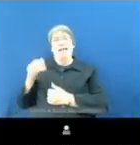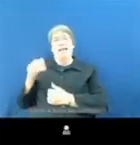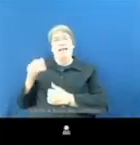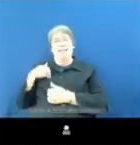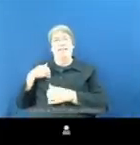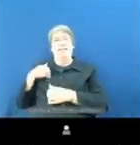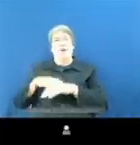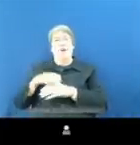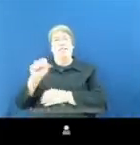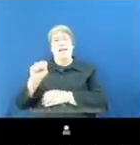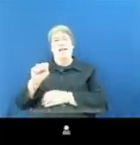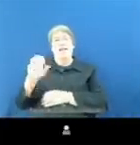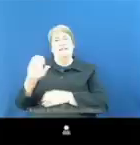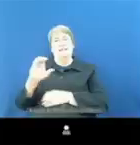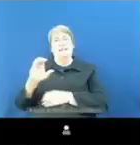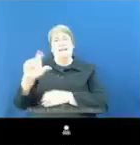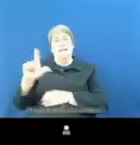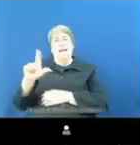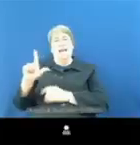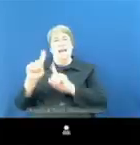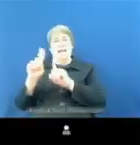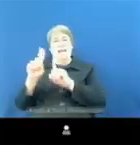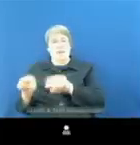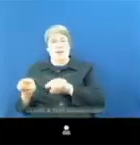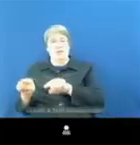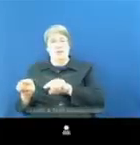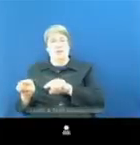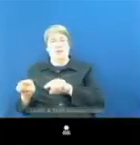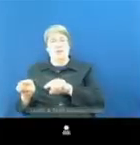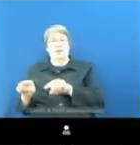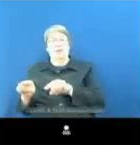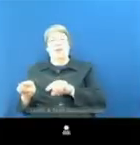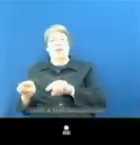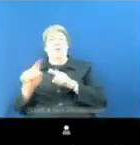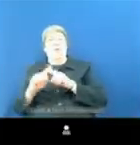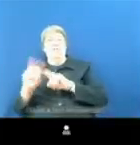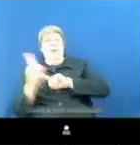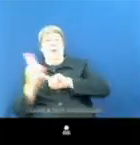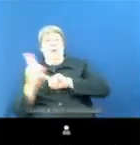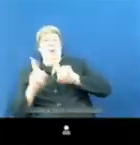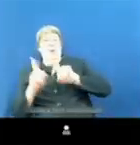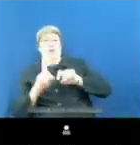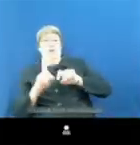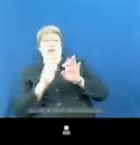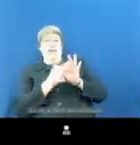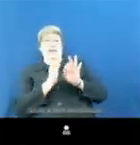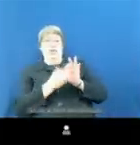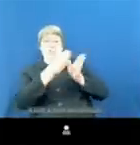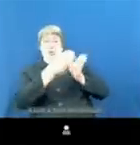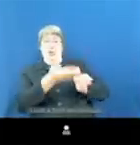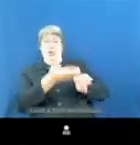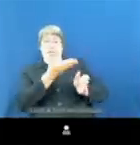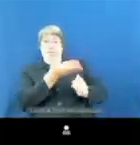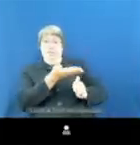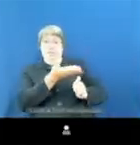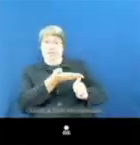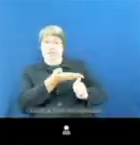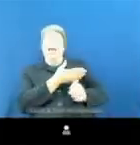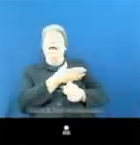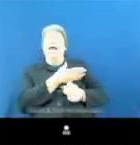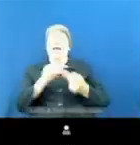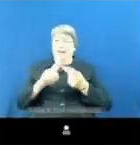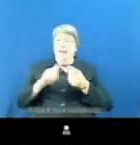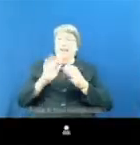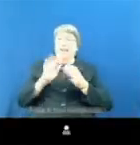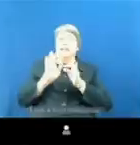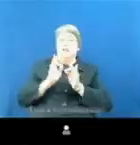examination. Both the interpreter personally being voir dired and the interpreter interpreting for the voir